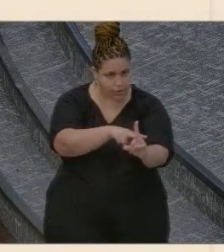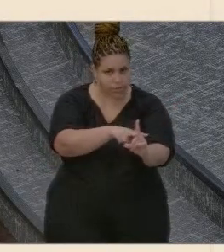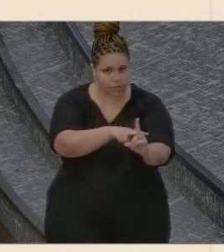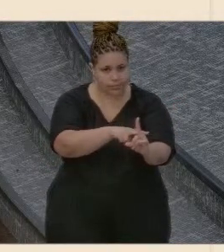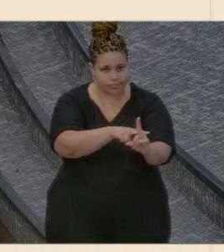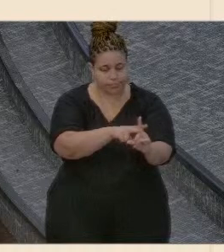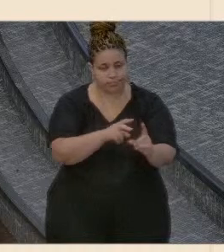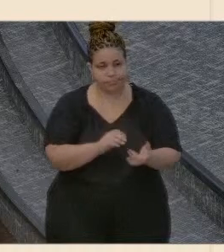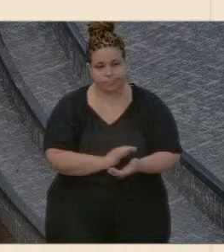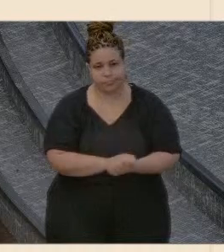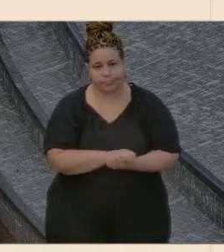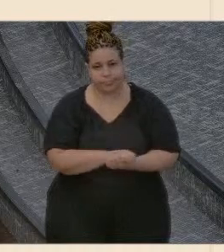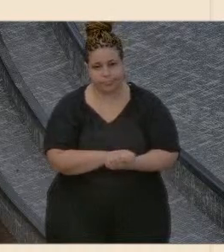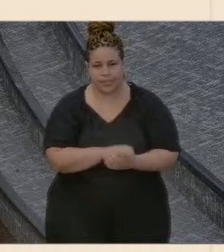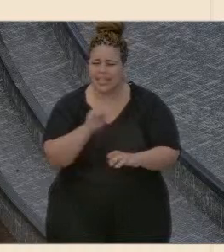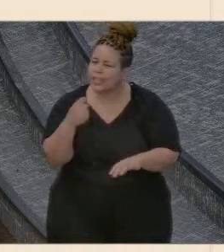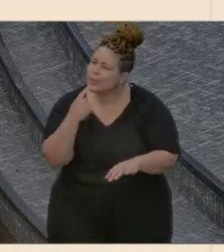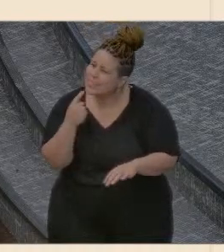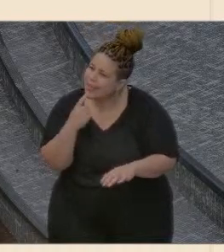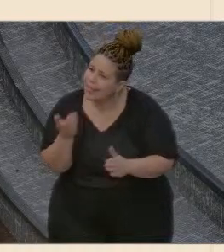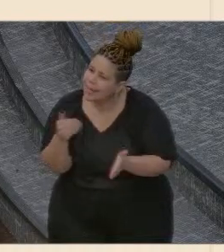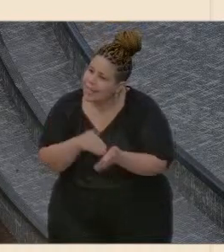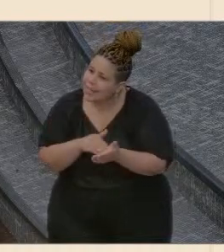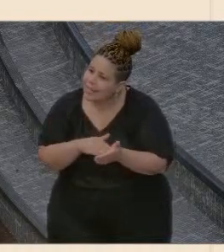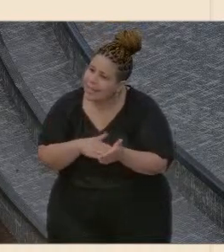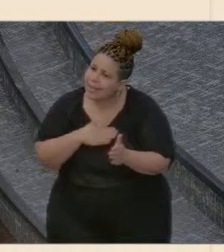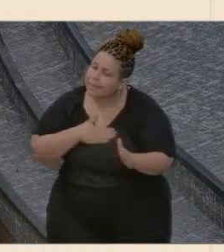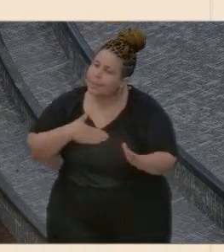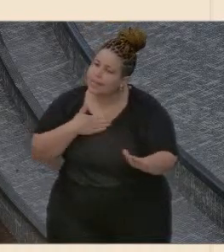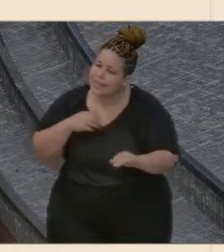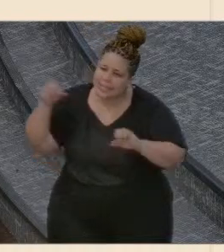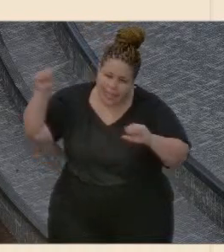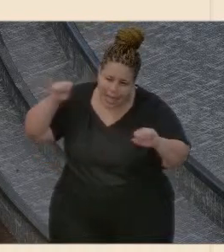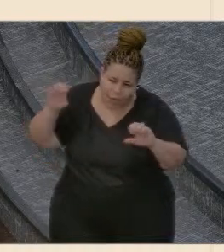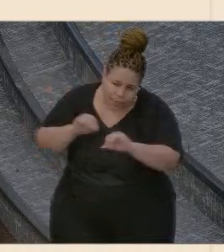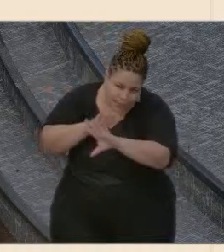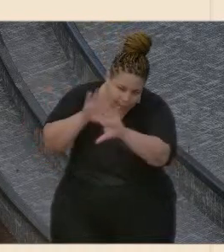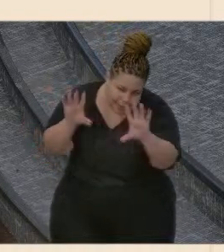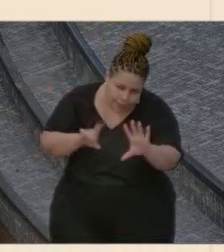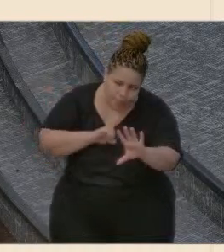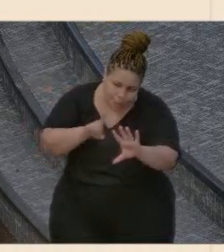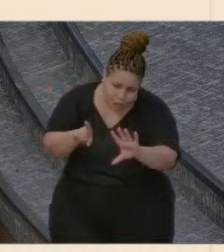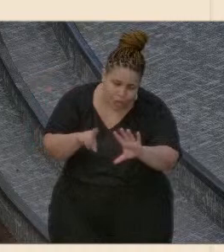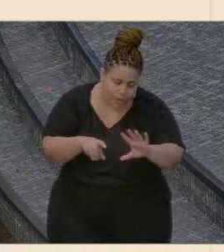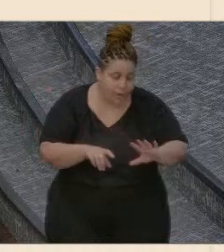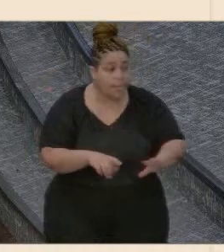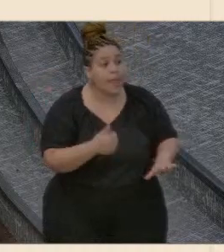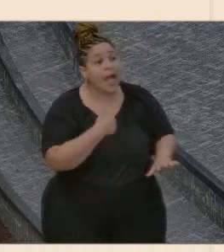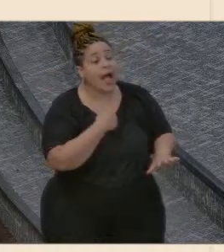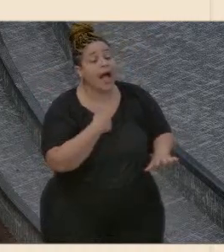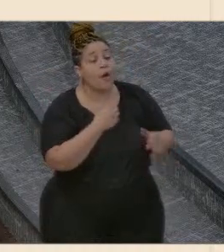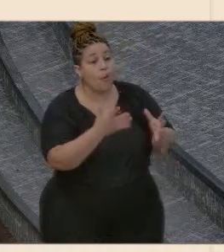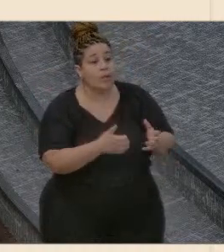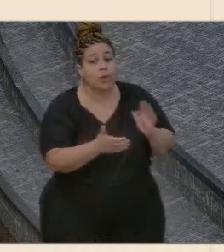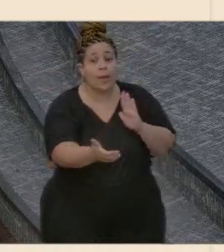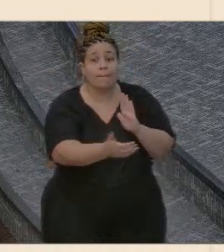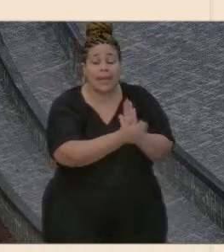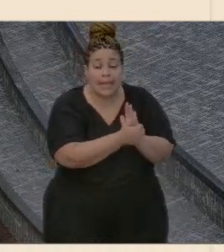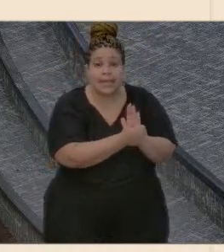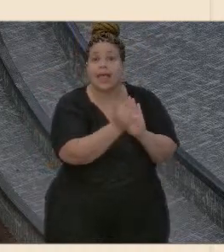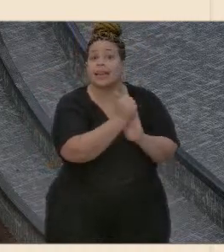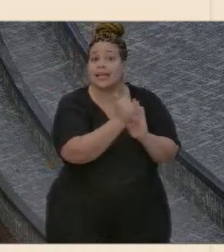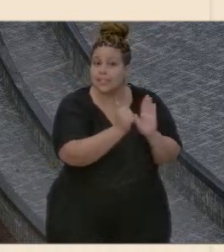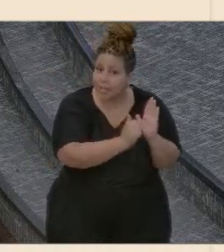Okay, Ms. Davis, can you say that one more time, a little bit louder Yes. and clearer, just so I can be sure we have I all would of like it? to amend the